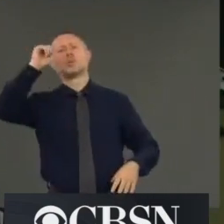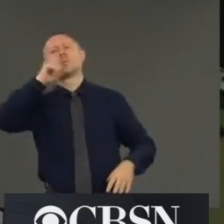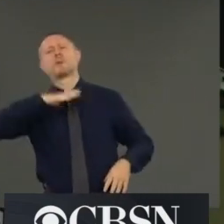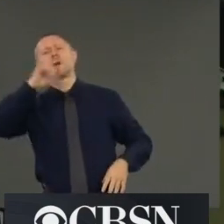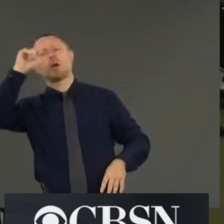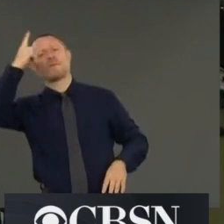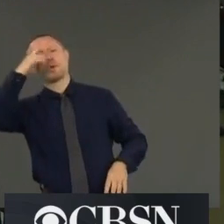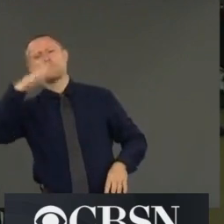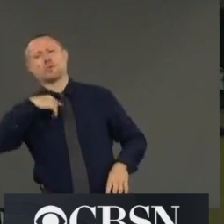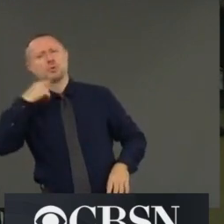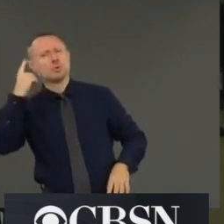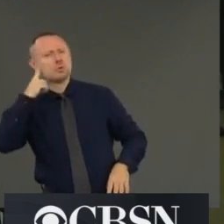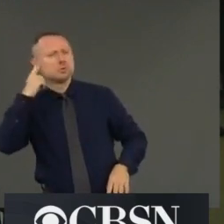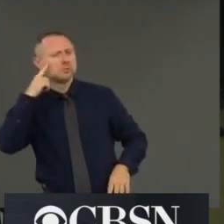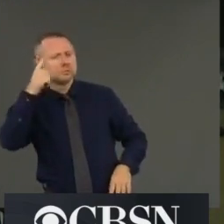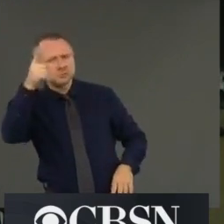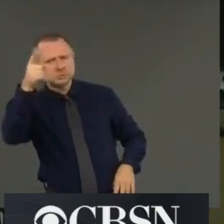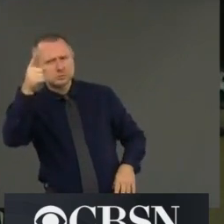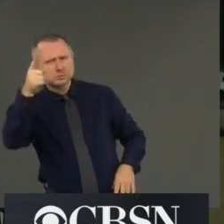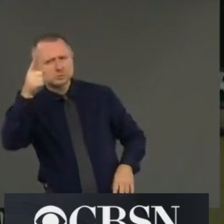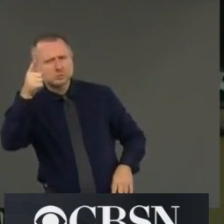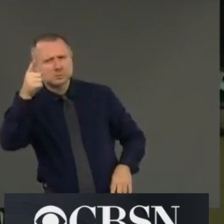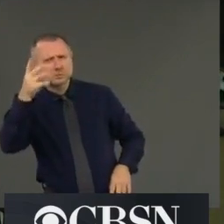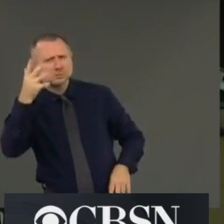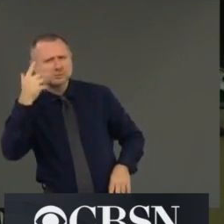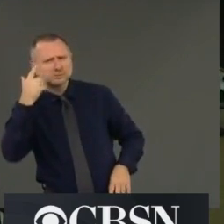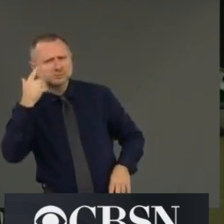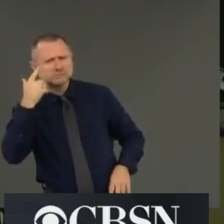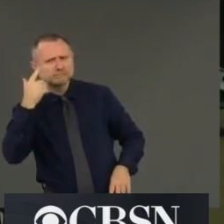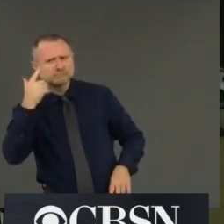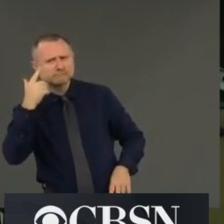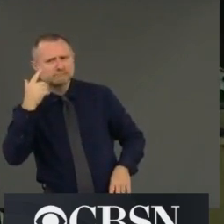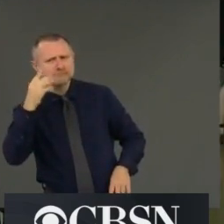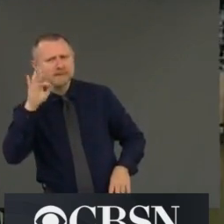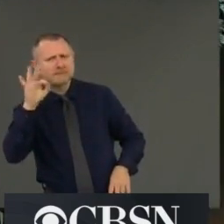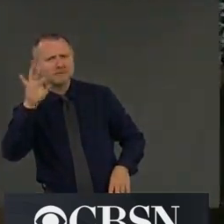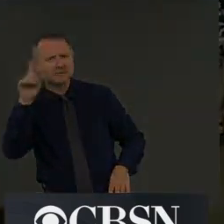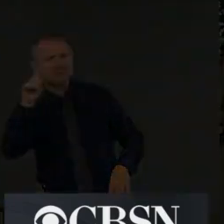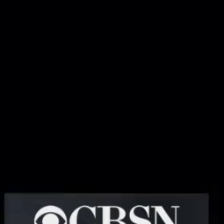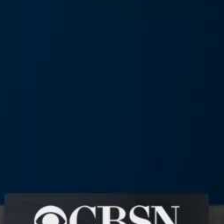ending the taxi program for essential workers today. They announced on Friday. What are the plans for overnight subway